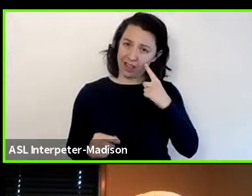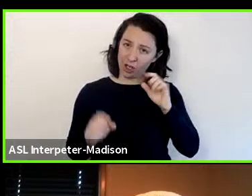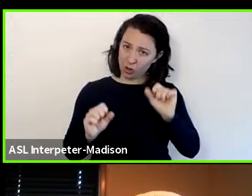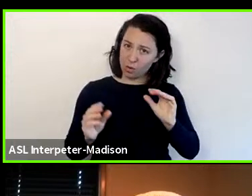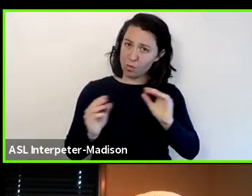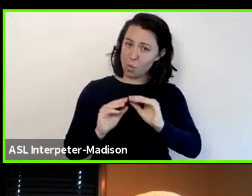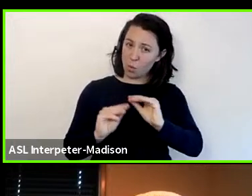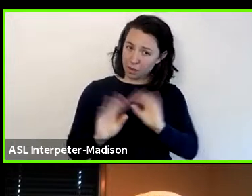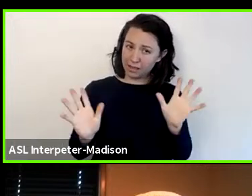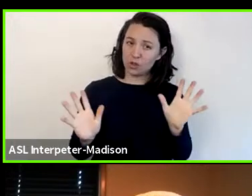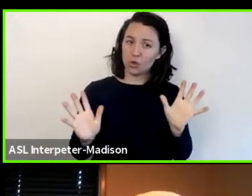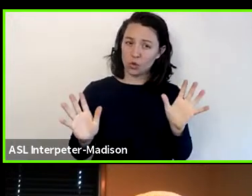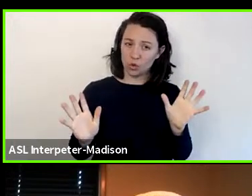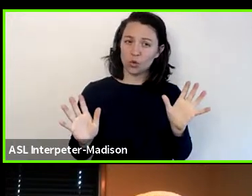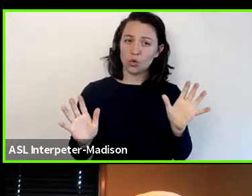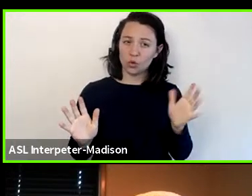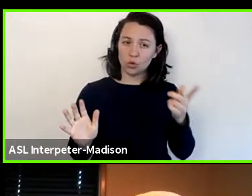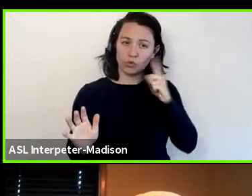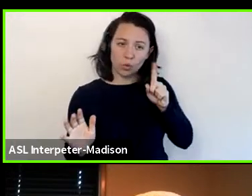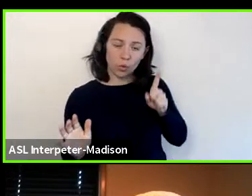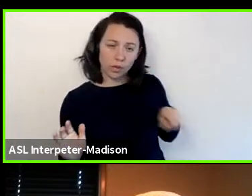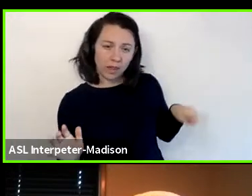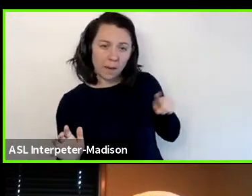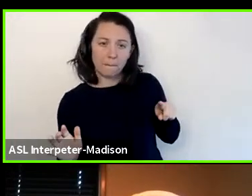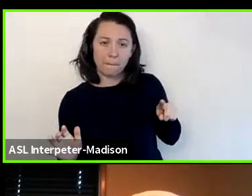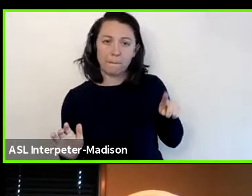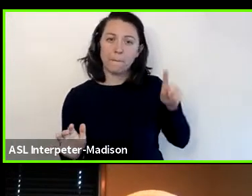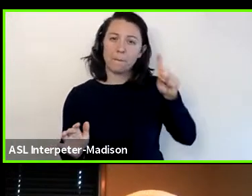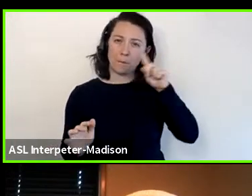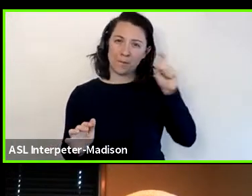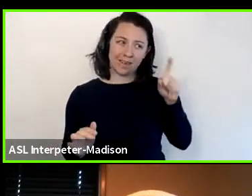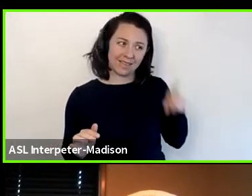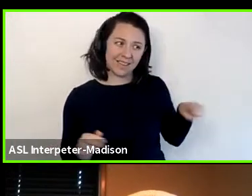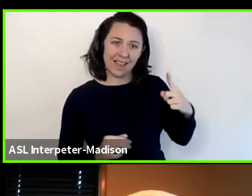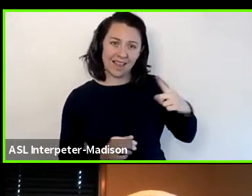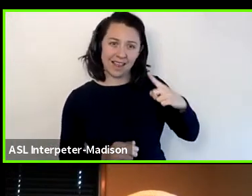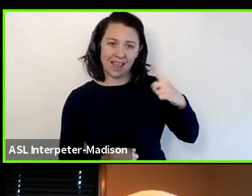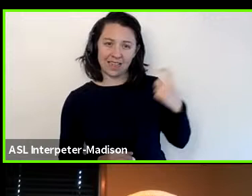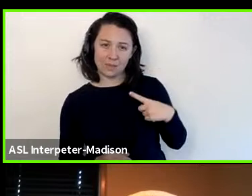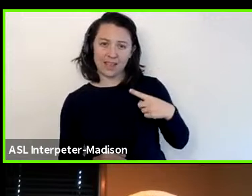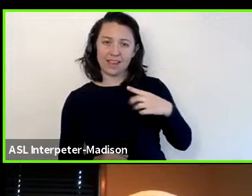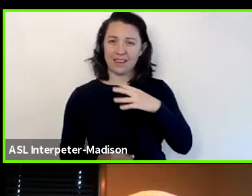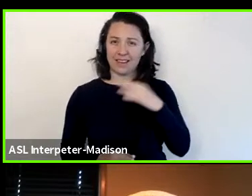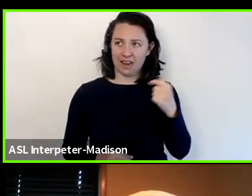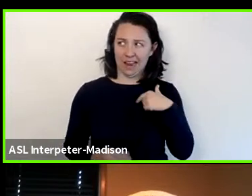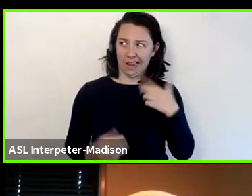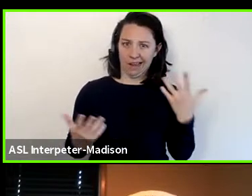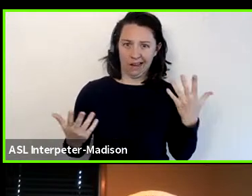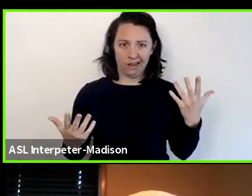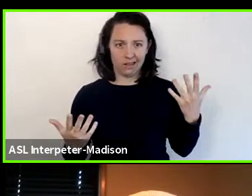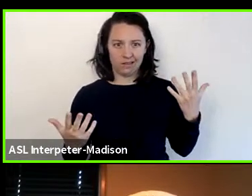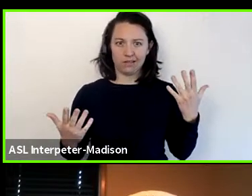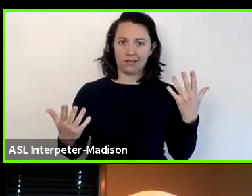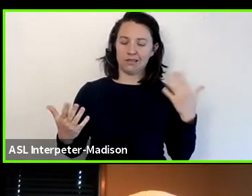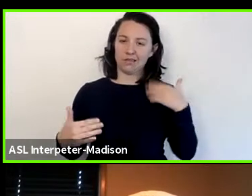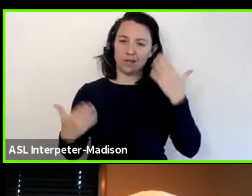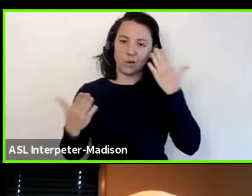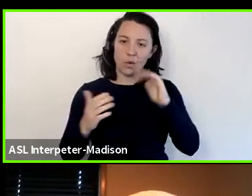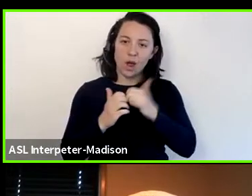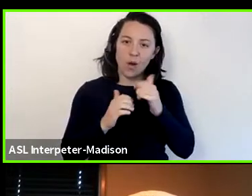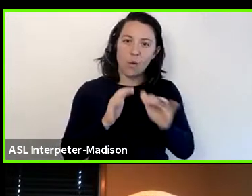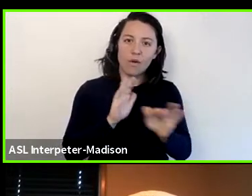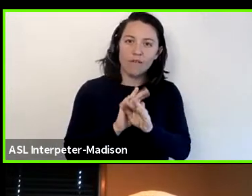them. And because they asked me, and I have a hard time trying to find out, is maybe it's the